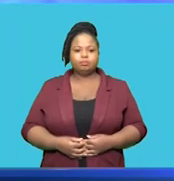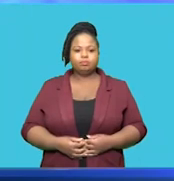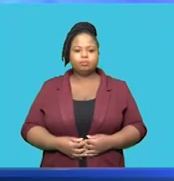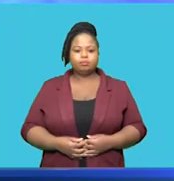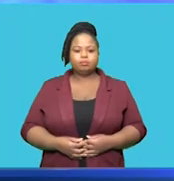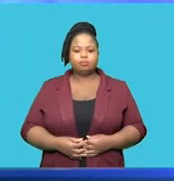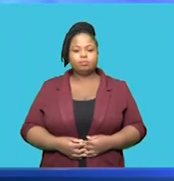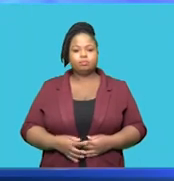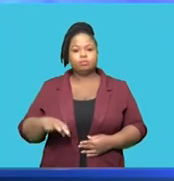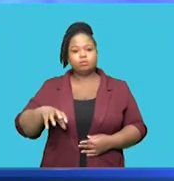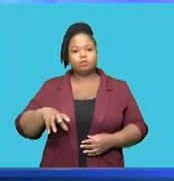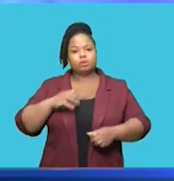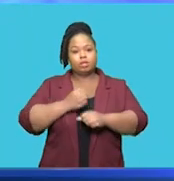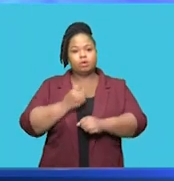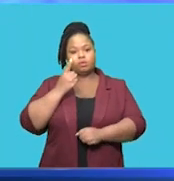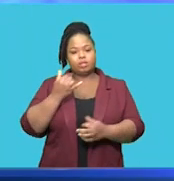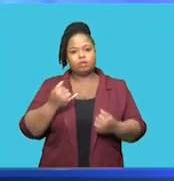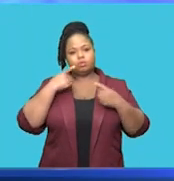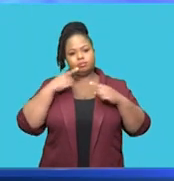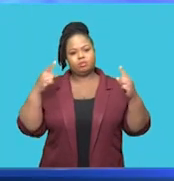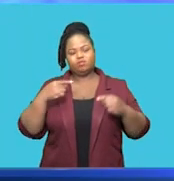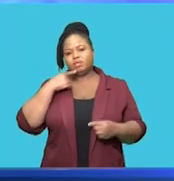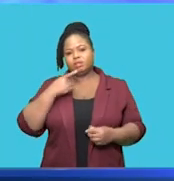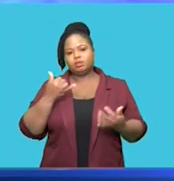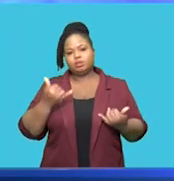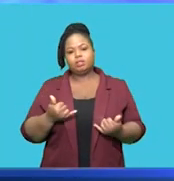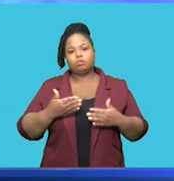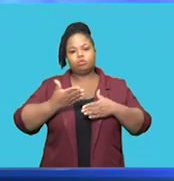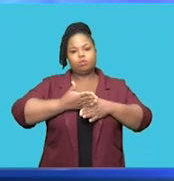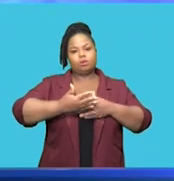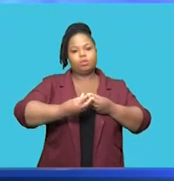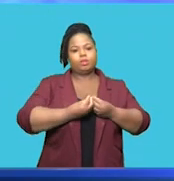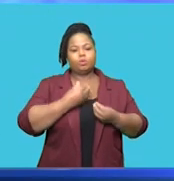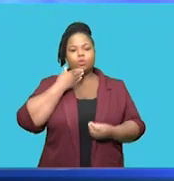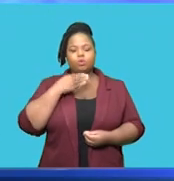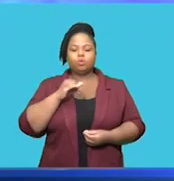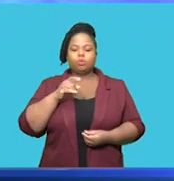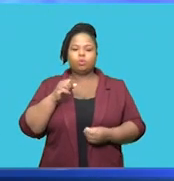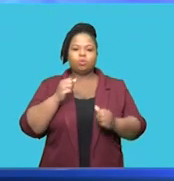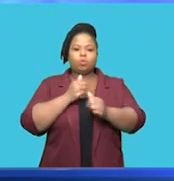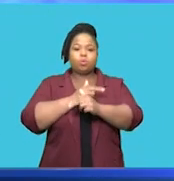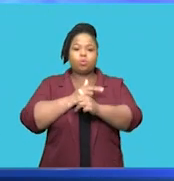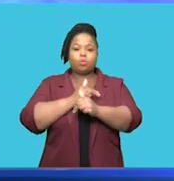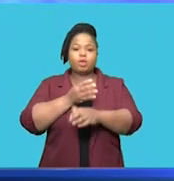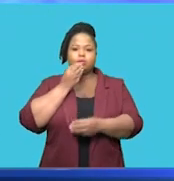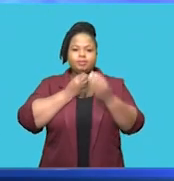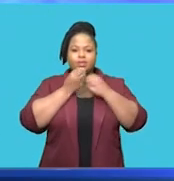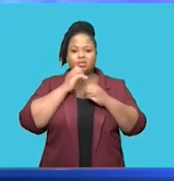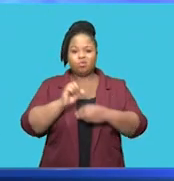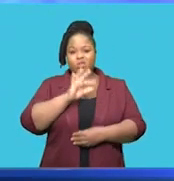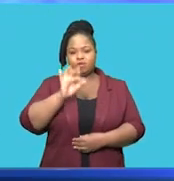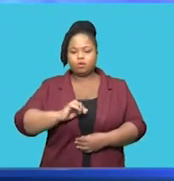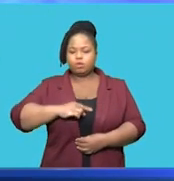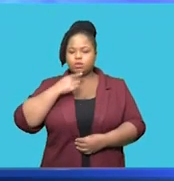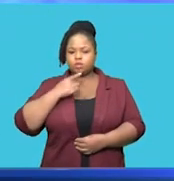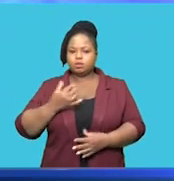Mmuso wa profinsi ya Gauteng o phatlalladitse hore o kopantse tshebetso le khampani ya Uber South Africa. Mmuso o bolela ha tema ena